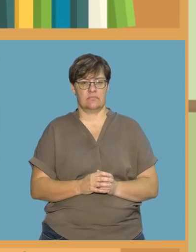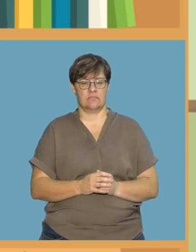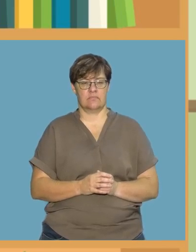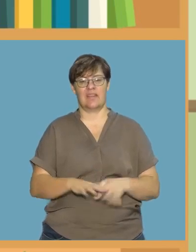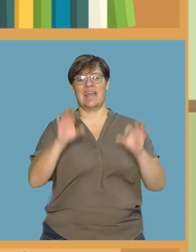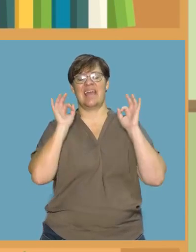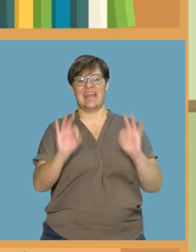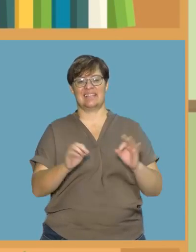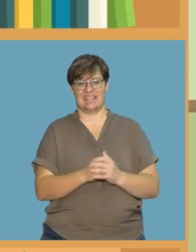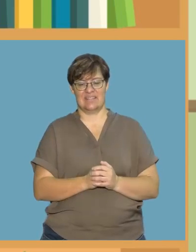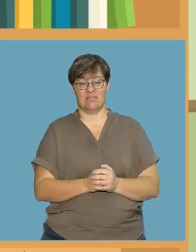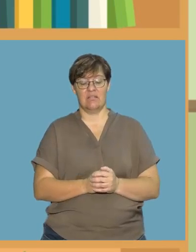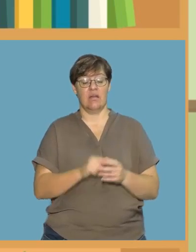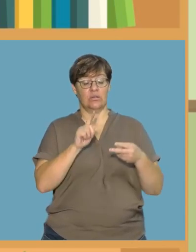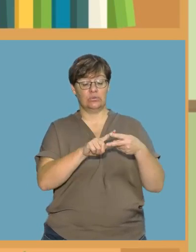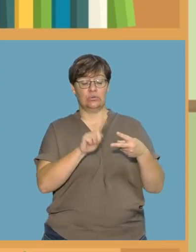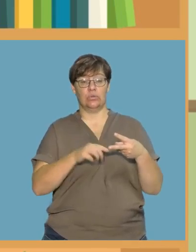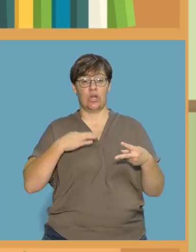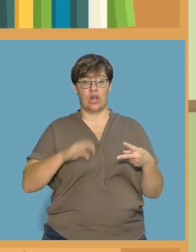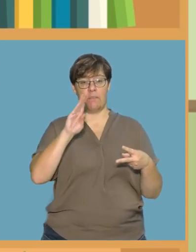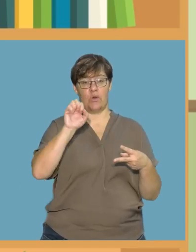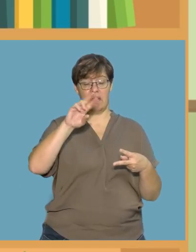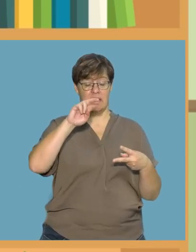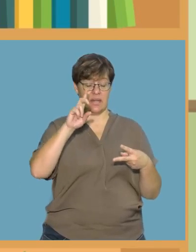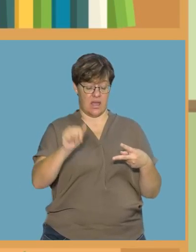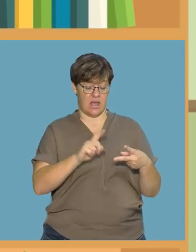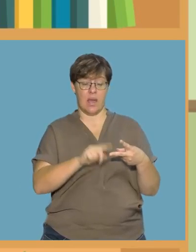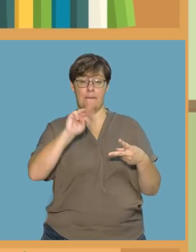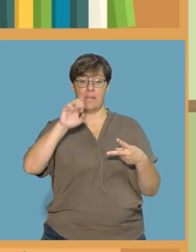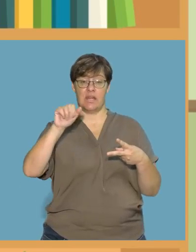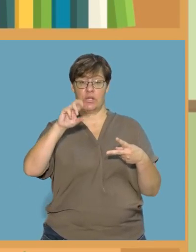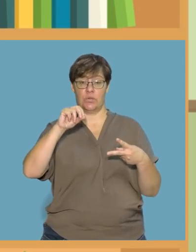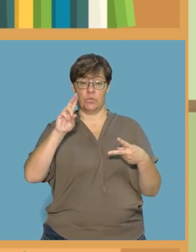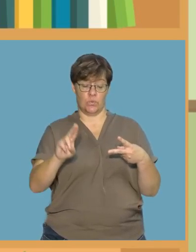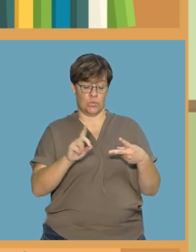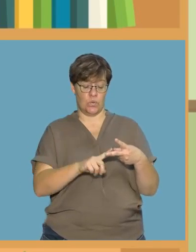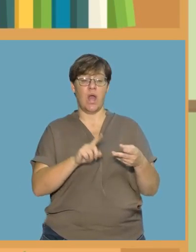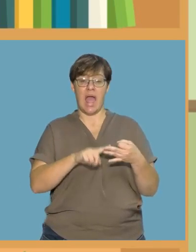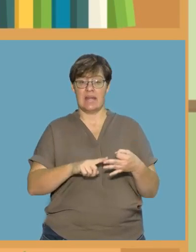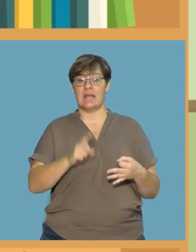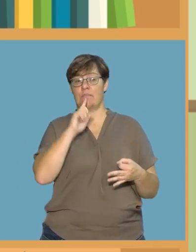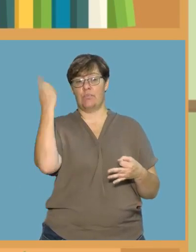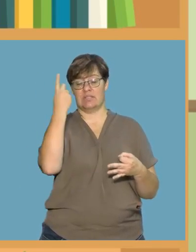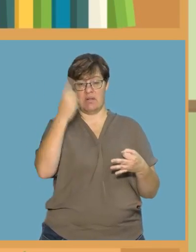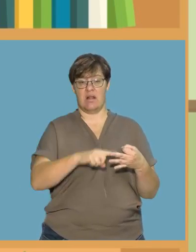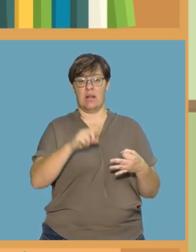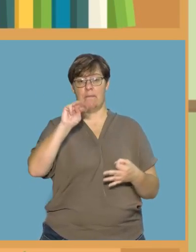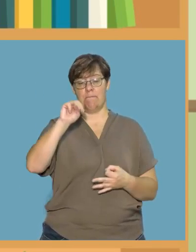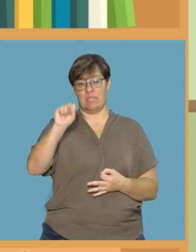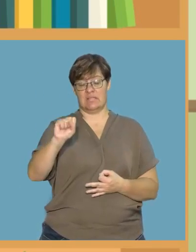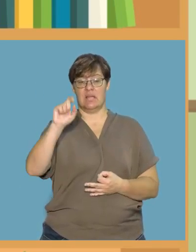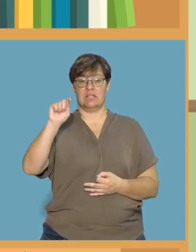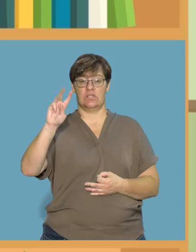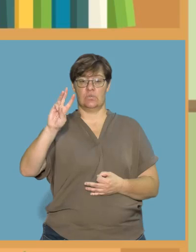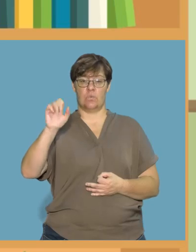Excellent! The 2 girls, Brenda and Mandu, and the school principal, Mrs. Twyla. We know from the newspaper article who